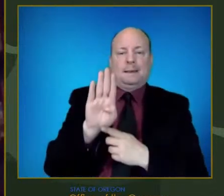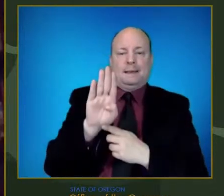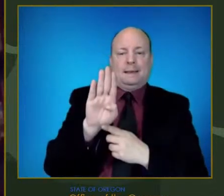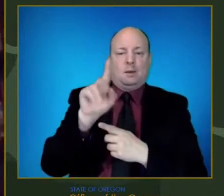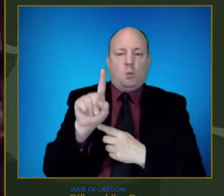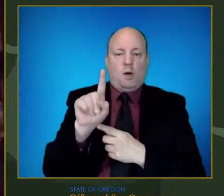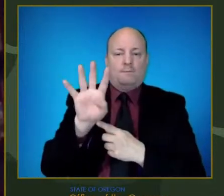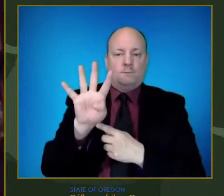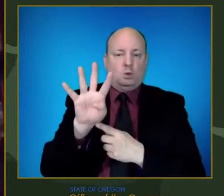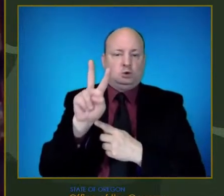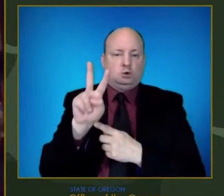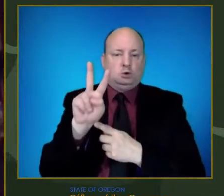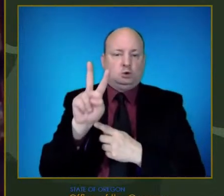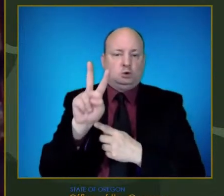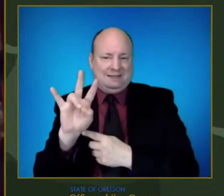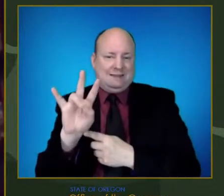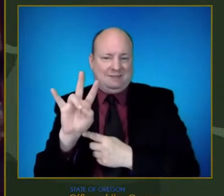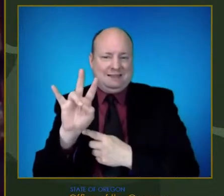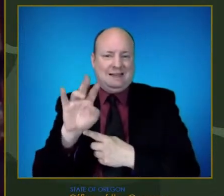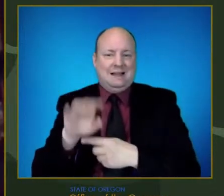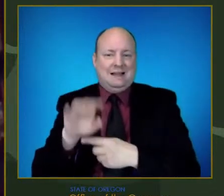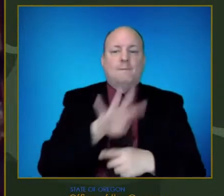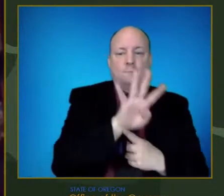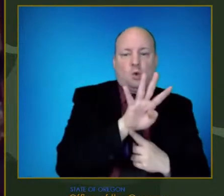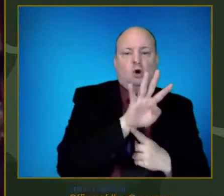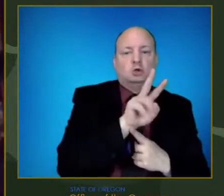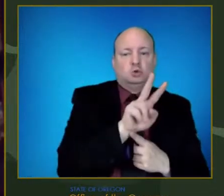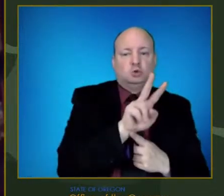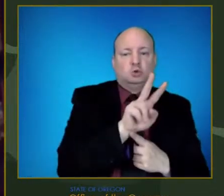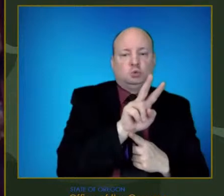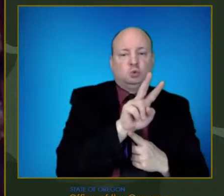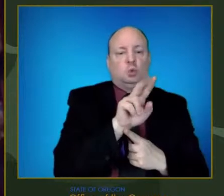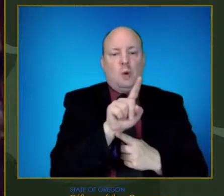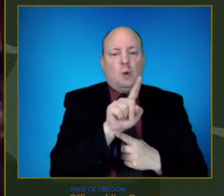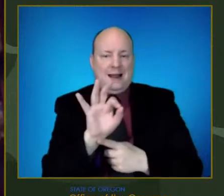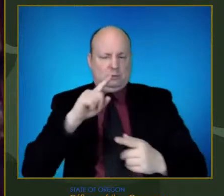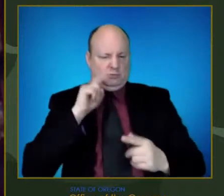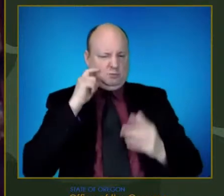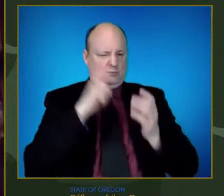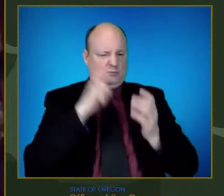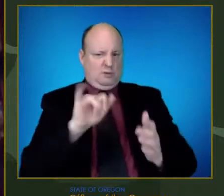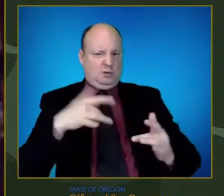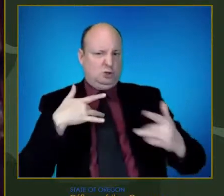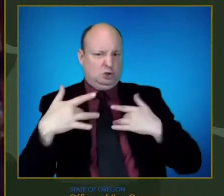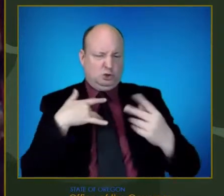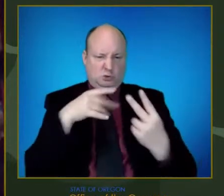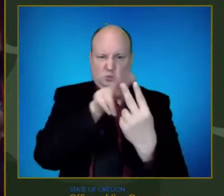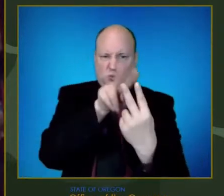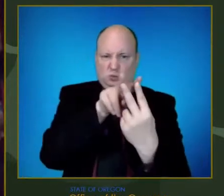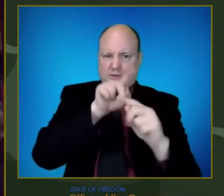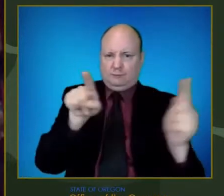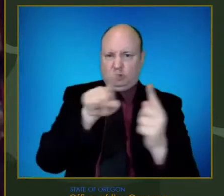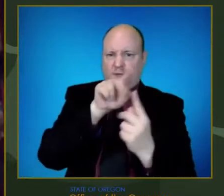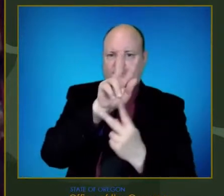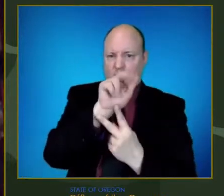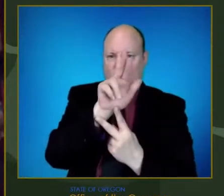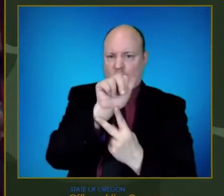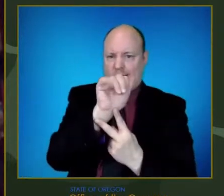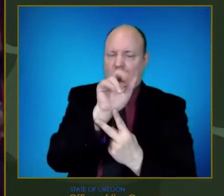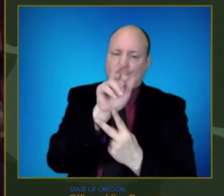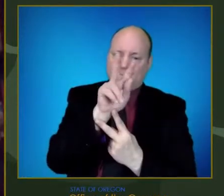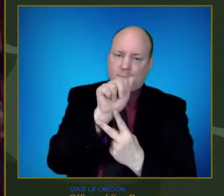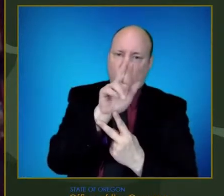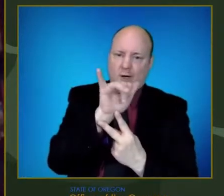as variants of concern. These variants have been circulating in Oregon since late 2020 and had not previously